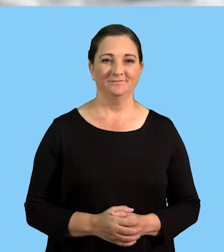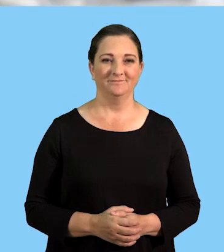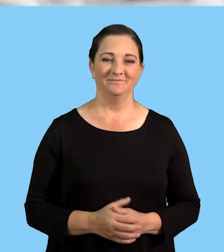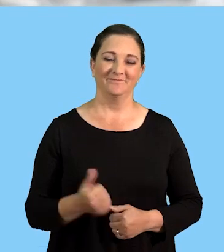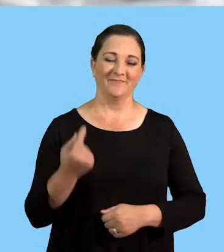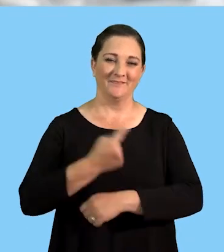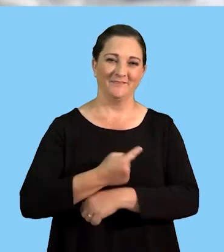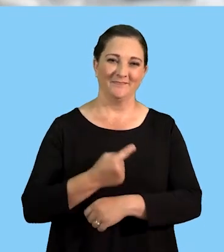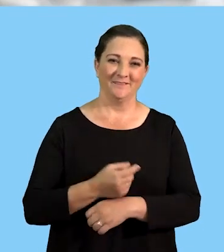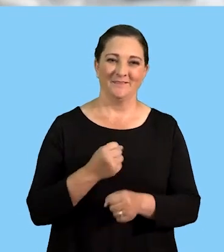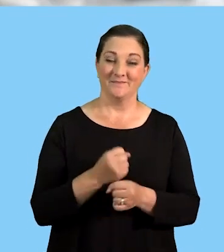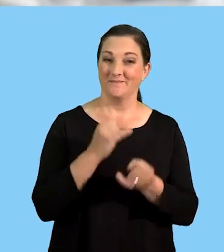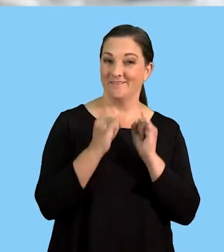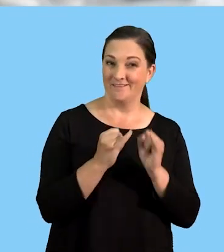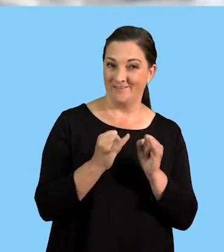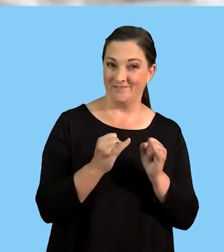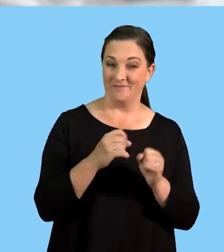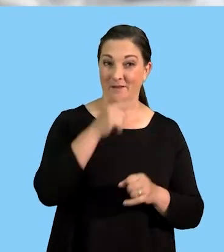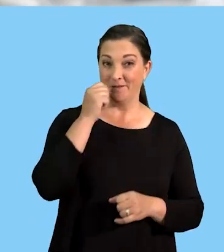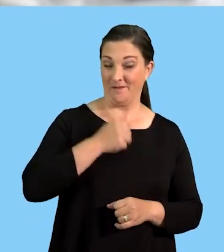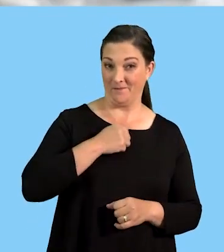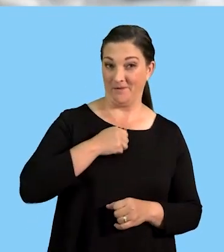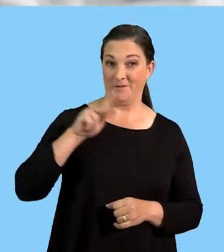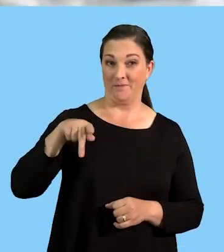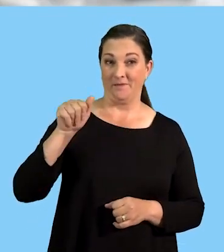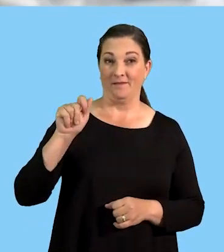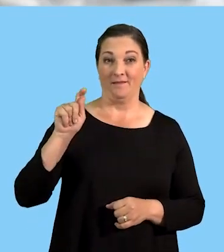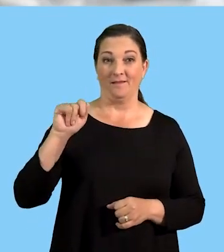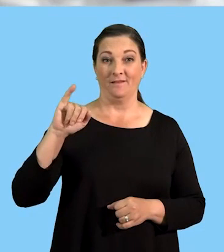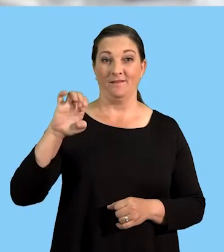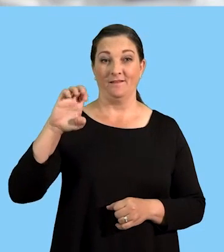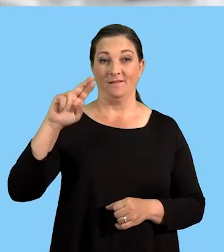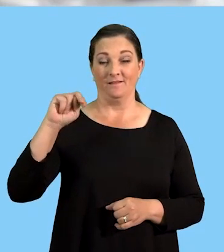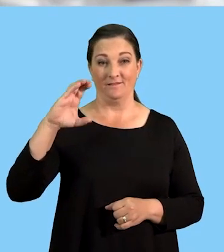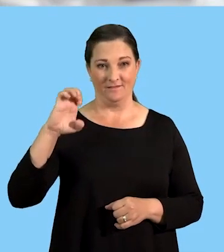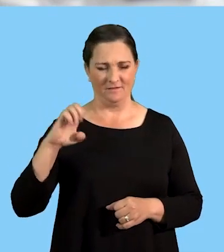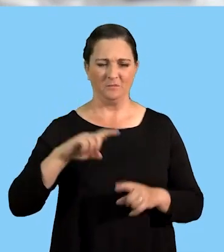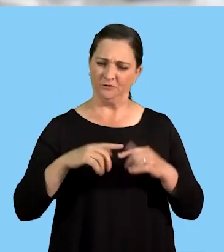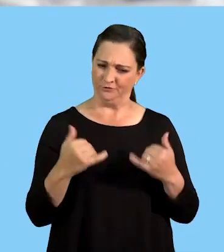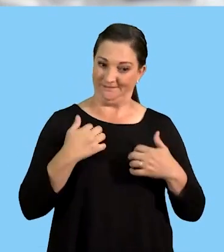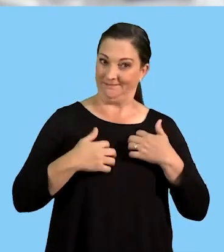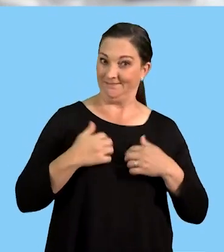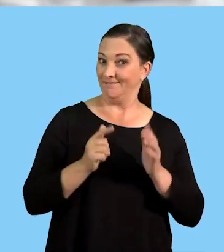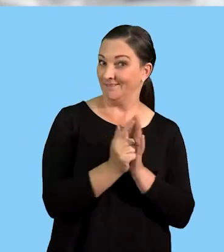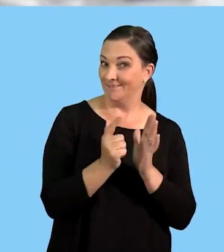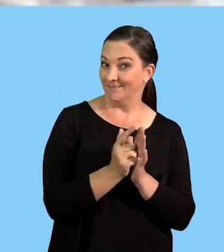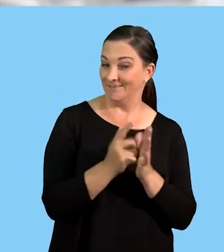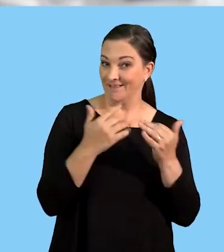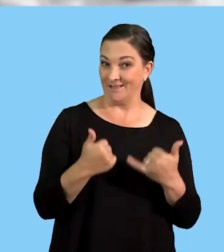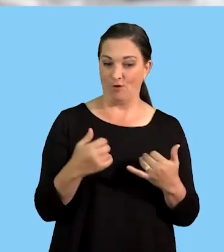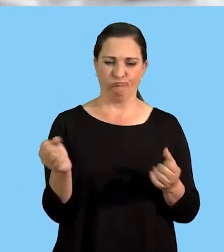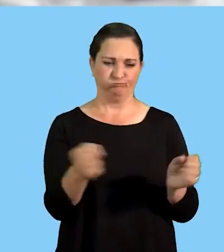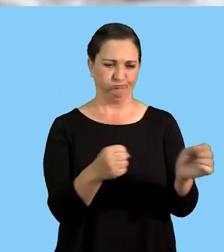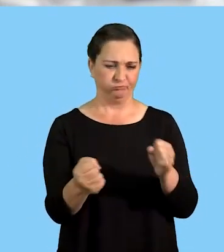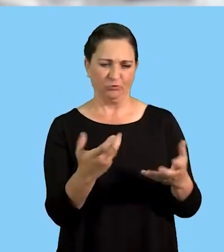Good day, grade 11s. My name is Patience Ngobeni, and I will be taking you through today's exciting lesson called Recruitment